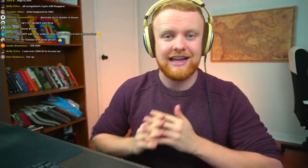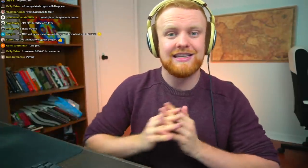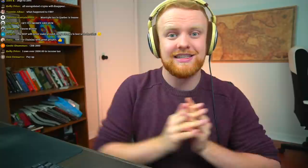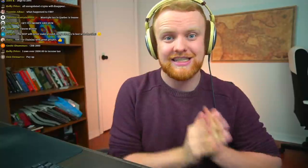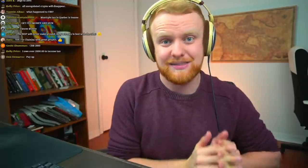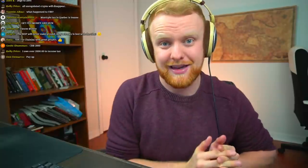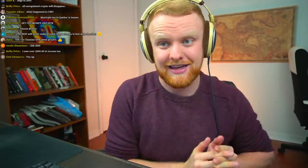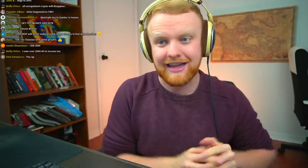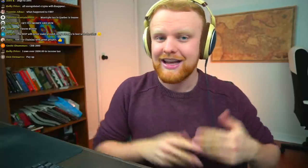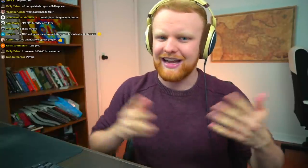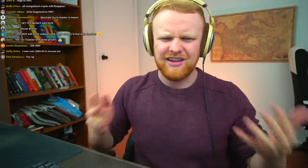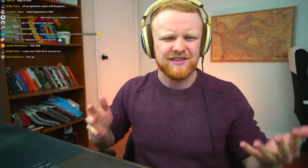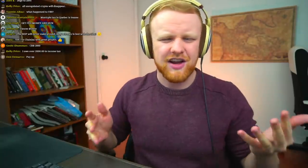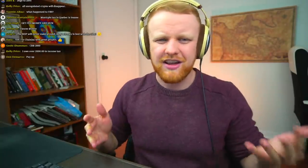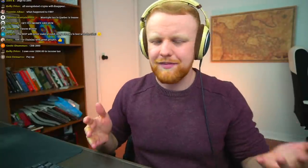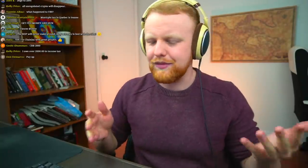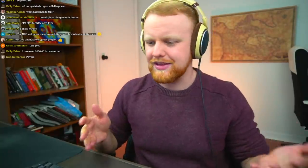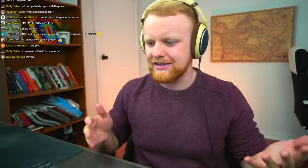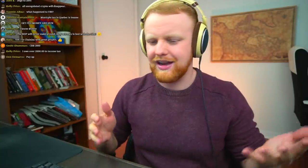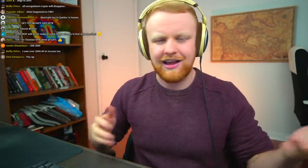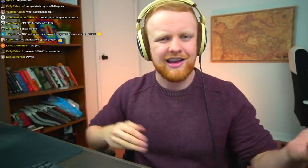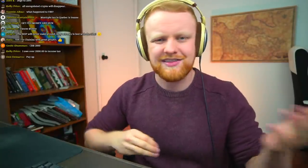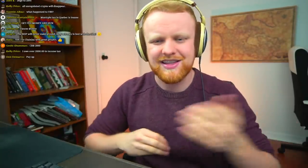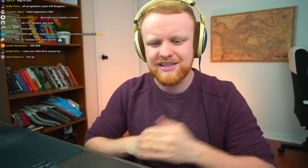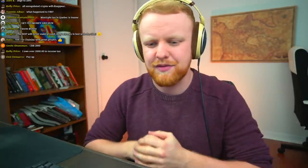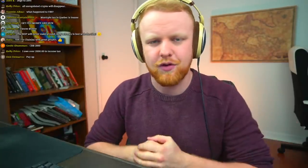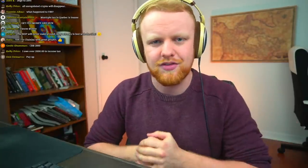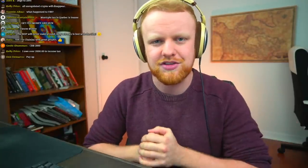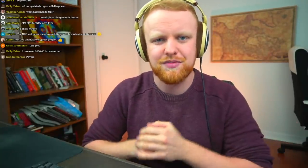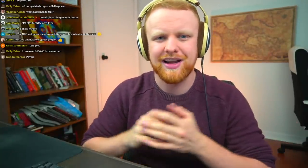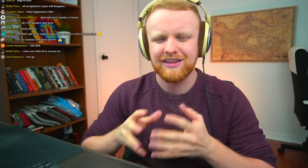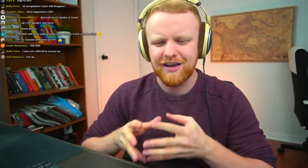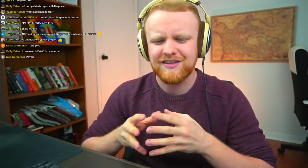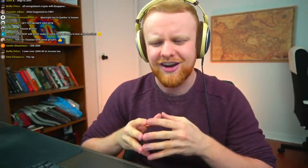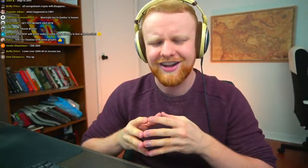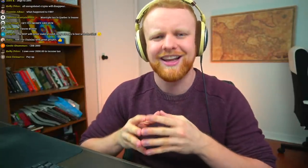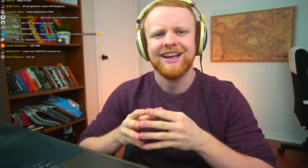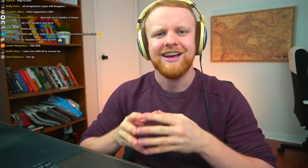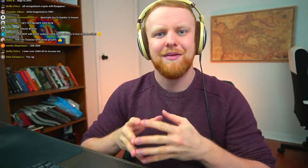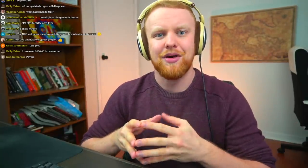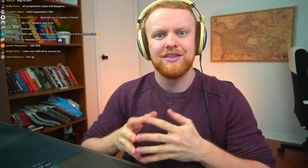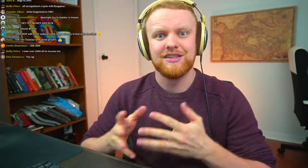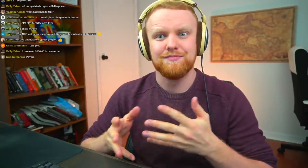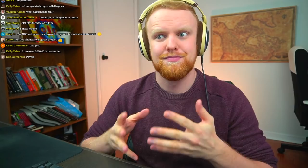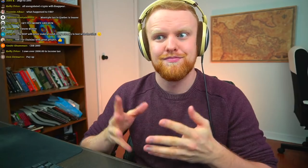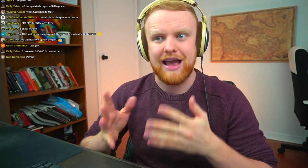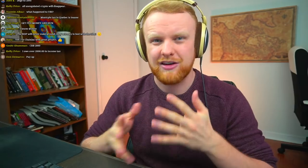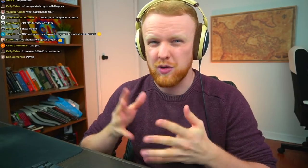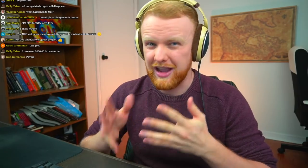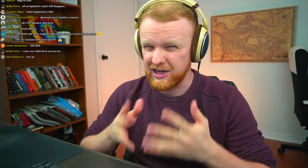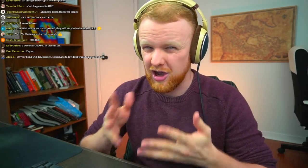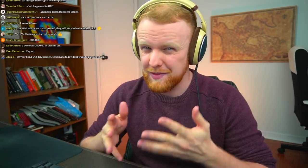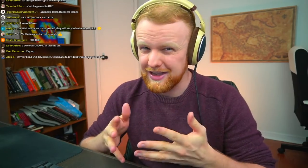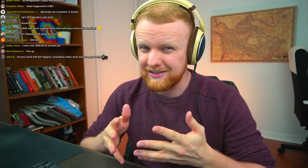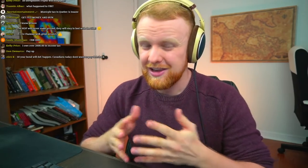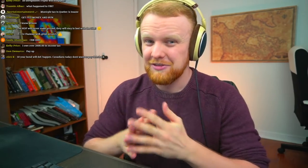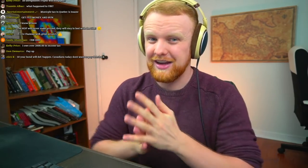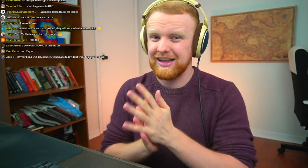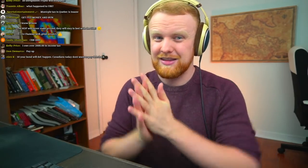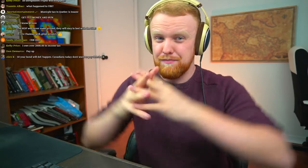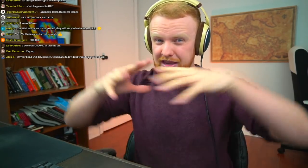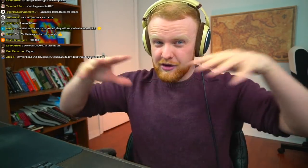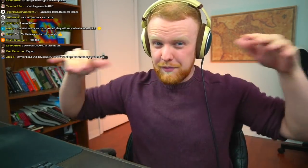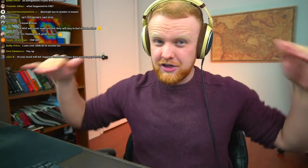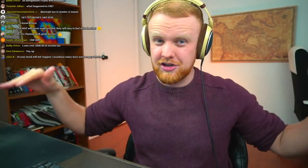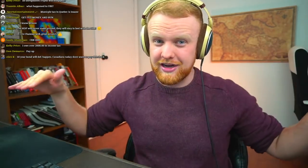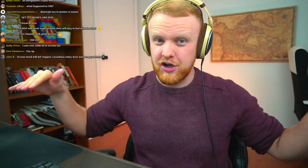actually finances its spending. I love talking about this. I have said this before on the stream, but I love talking about these macroeconomics, right?